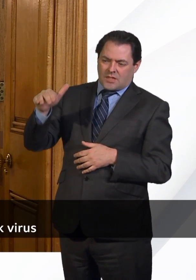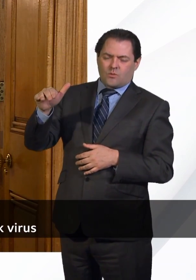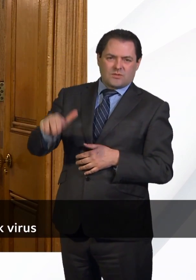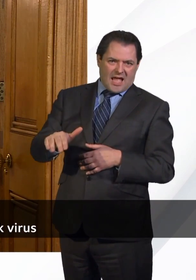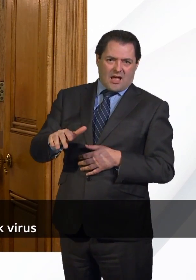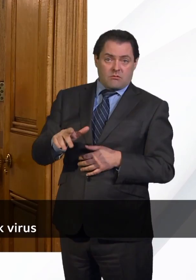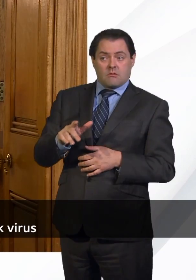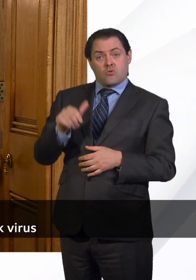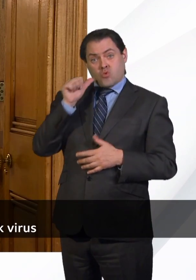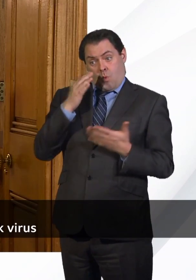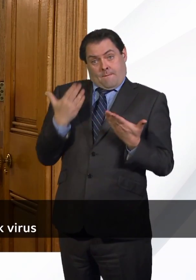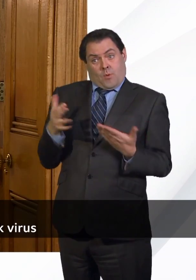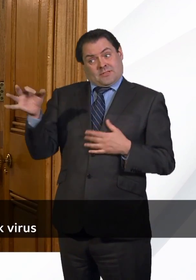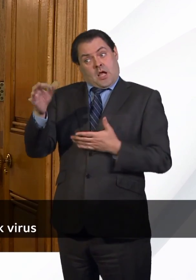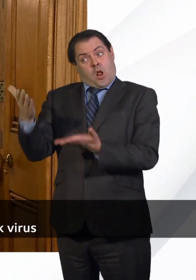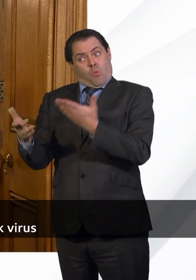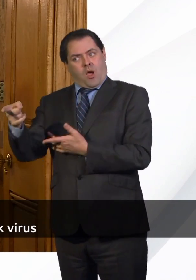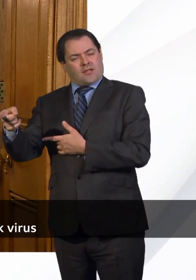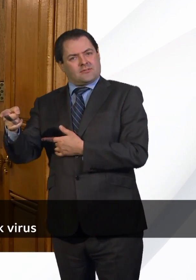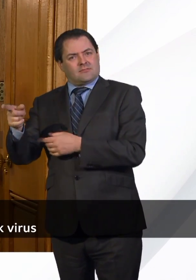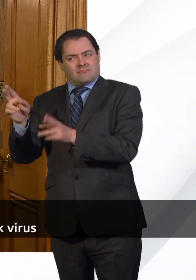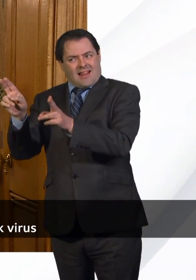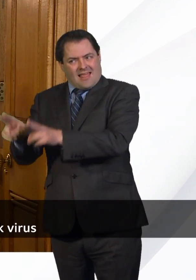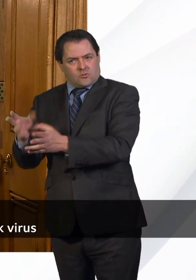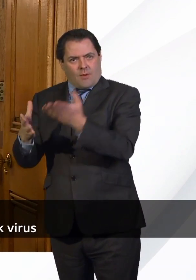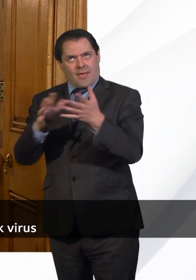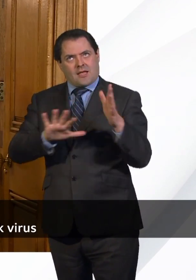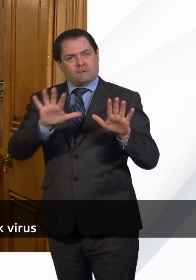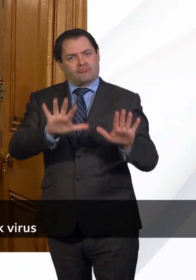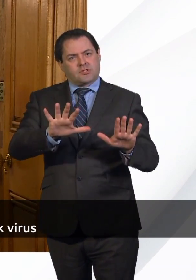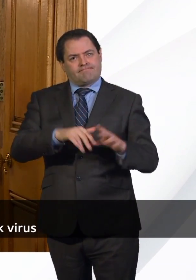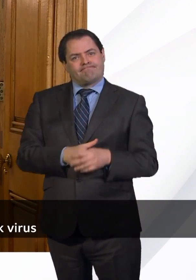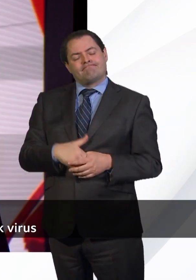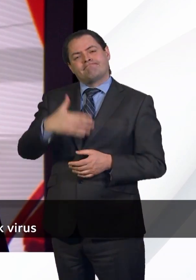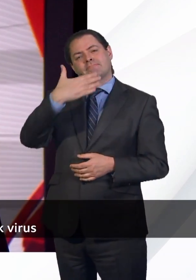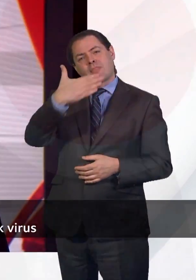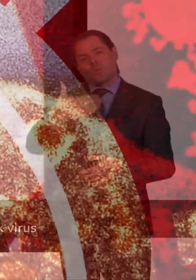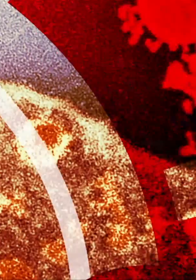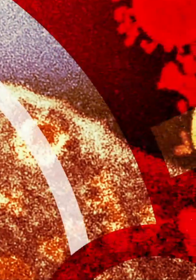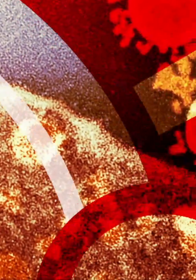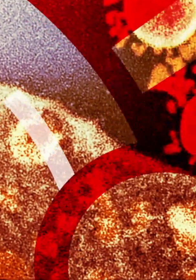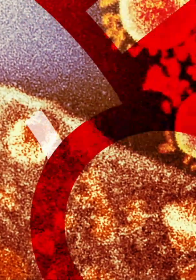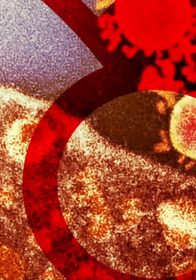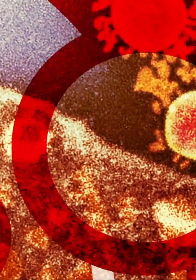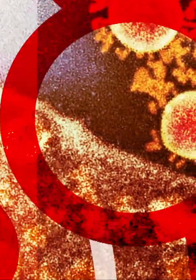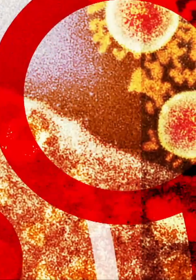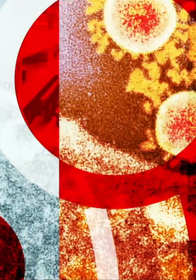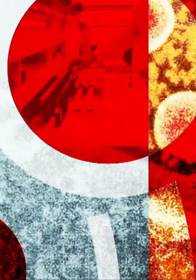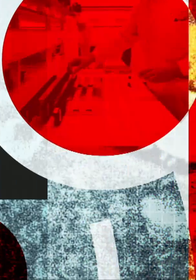on the island than there are in the rest of the country. Thank you very much indeed. Thanks. There we are. That.